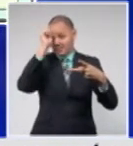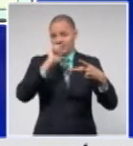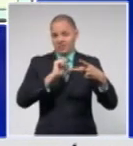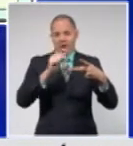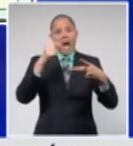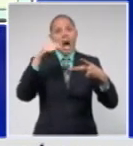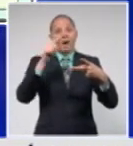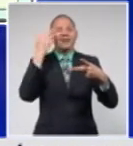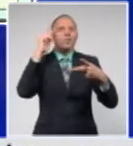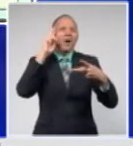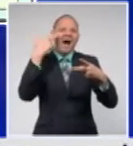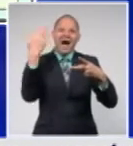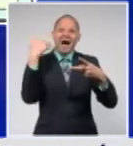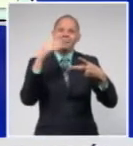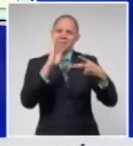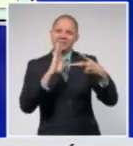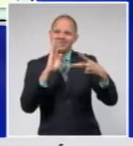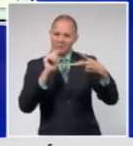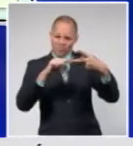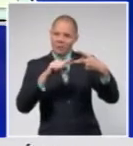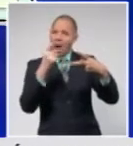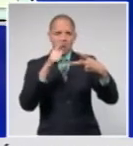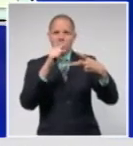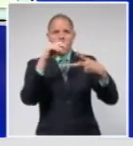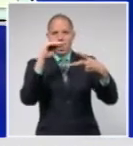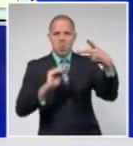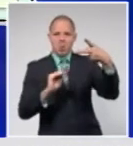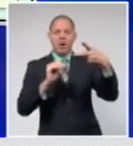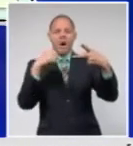4,137,521, and Russia with